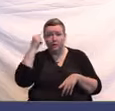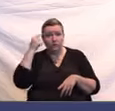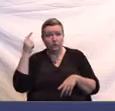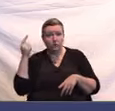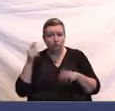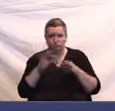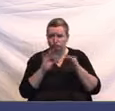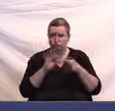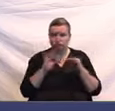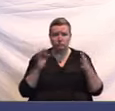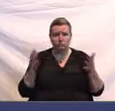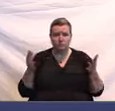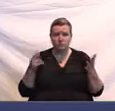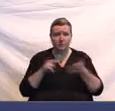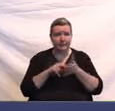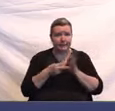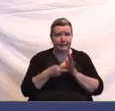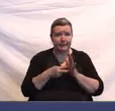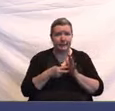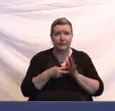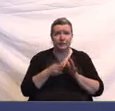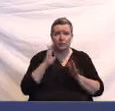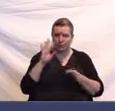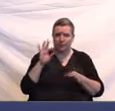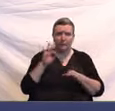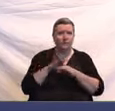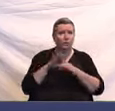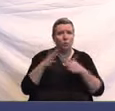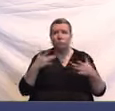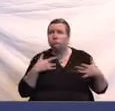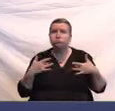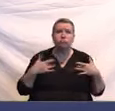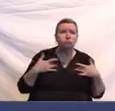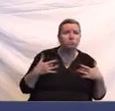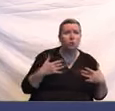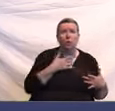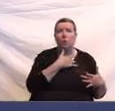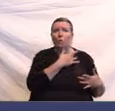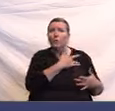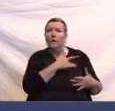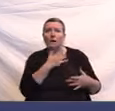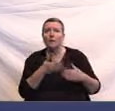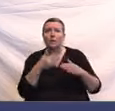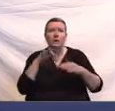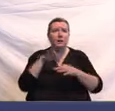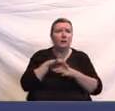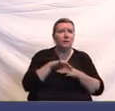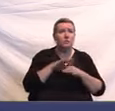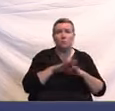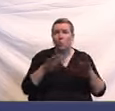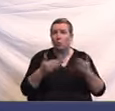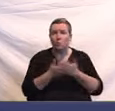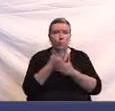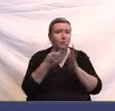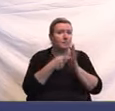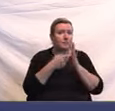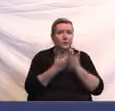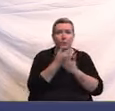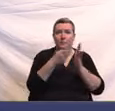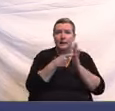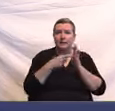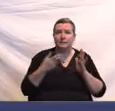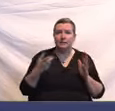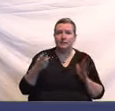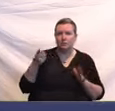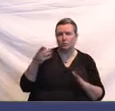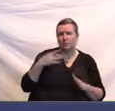bait and switch that voters worried about when you swore up and down before the election that no new mandates were coming? And you're going to like this last one. New York